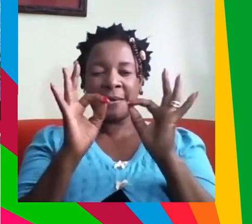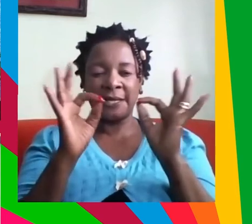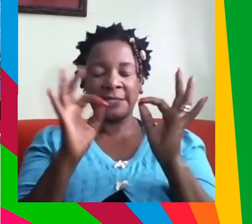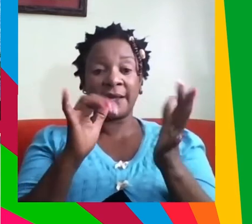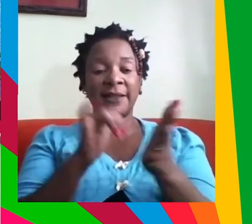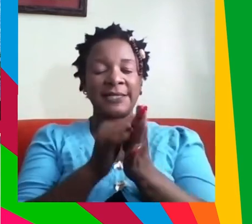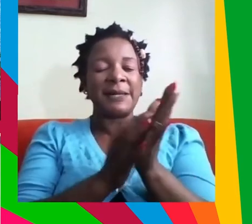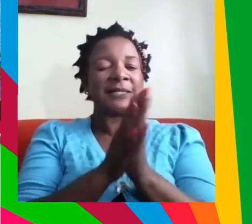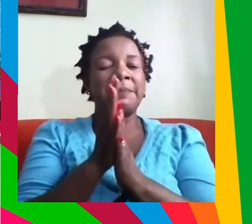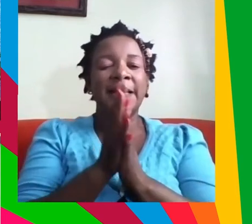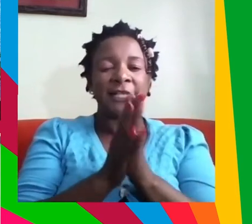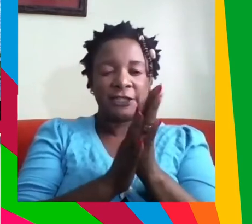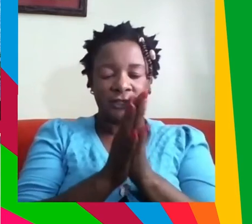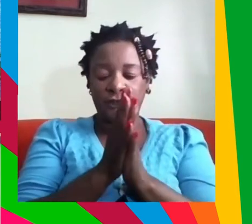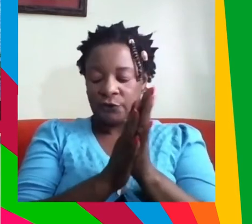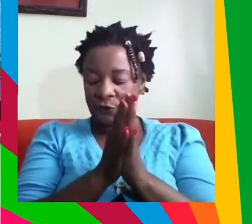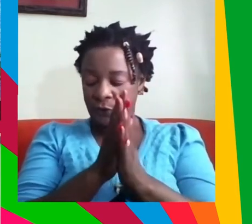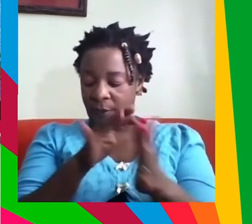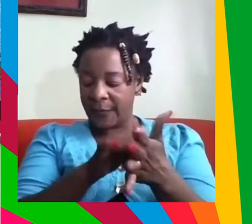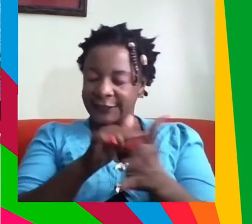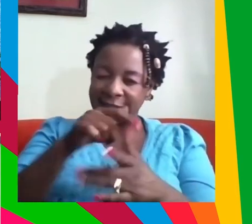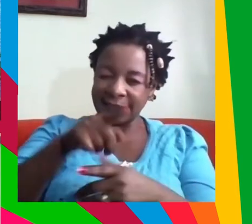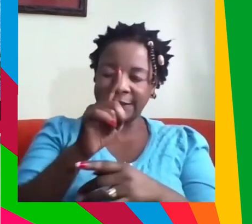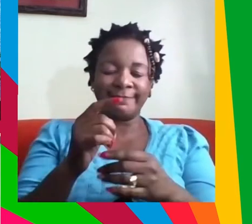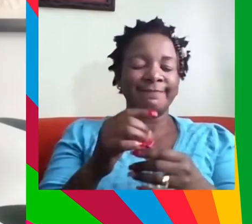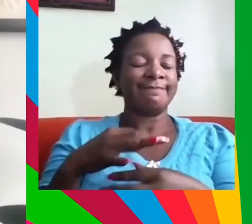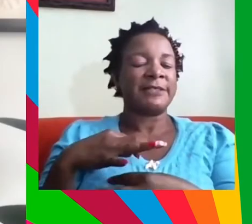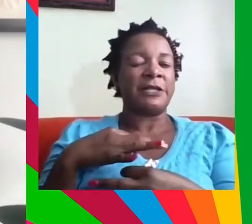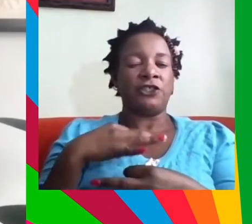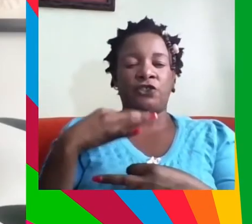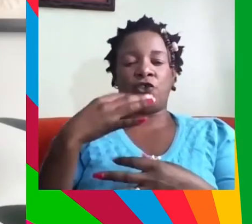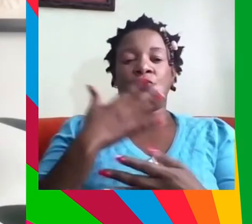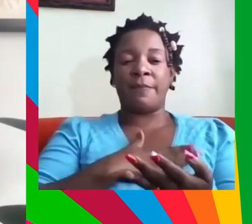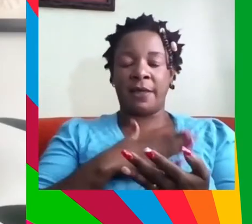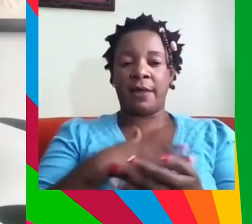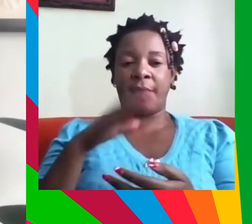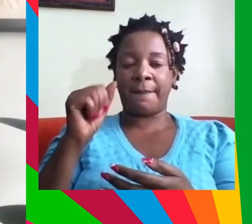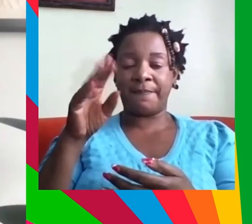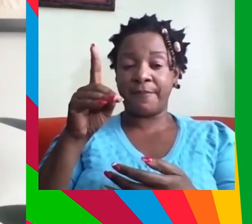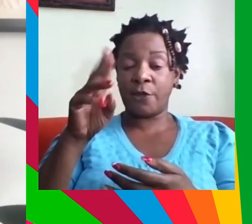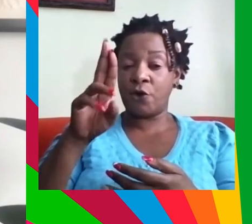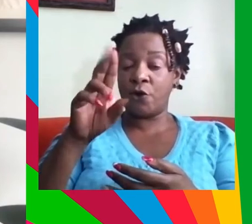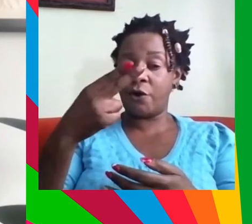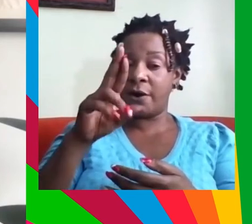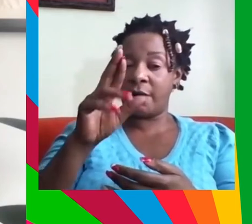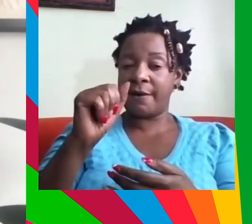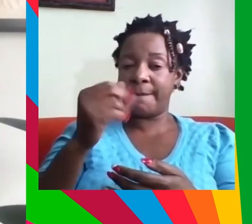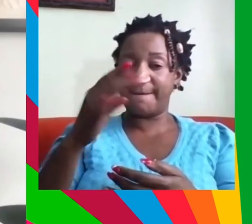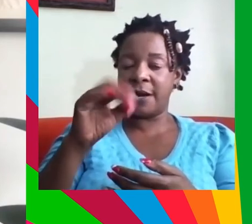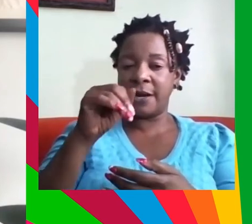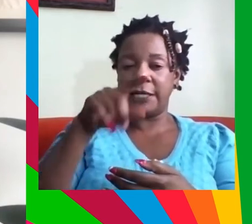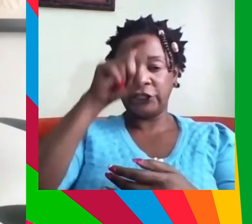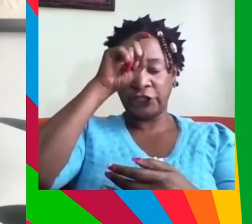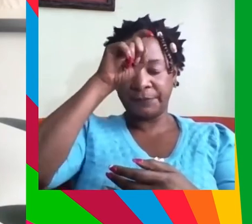inspirational mentees, but she was inspirational to me, is Sumaya Abdulrahman. She's an amazing, wonderful Egyptian photographer who